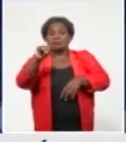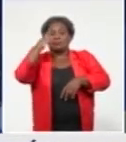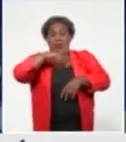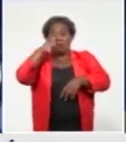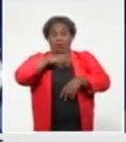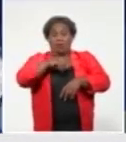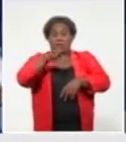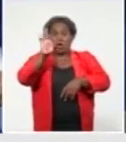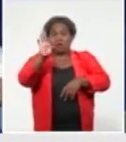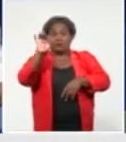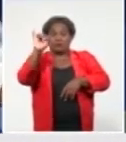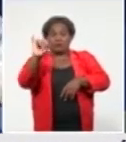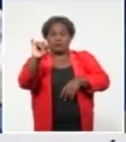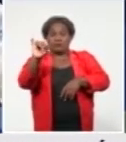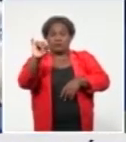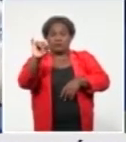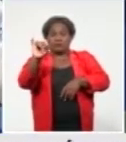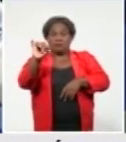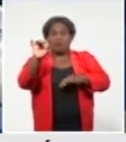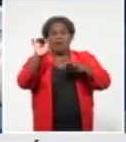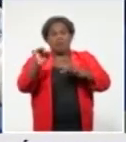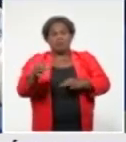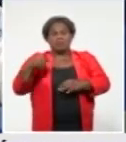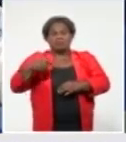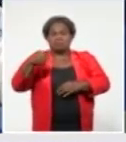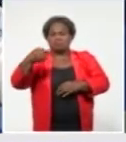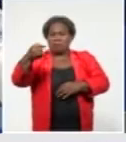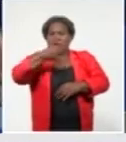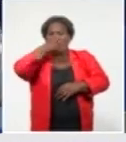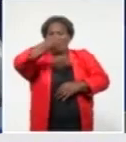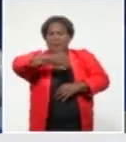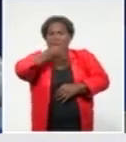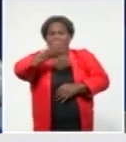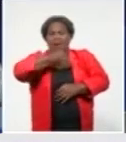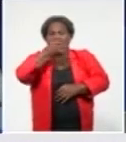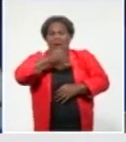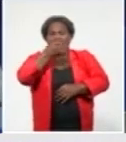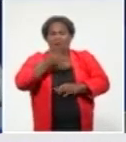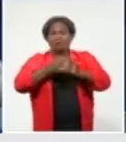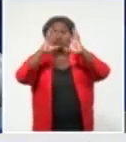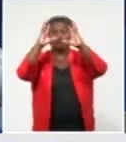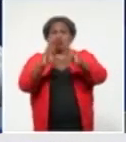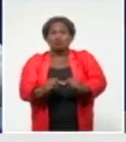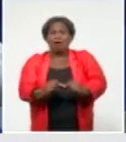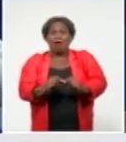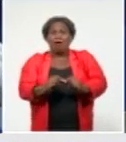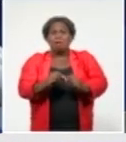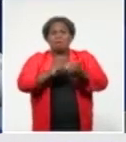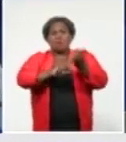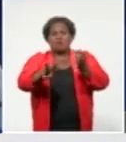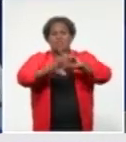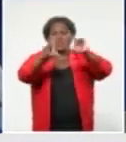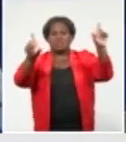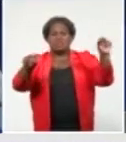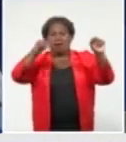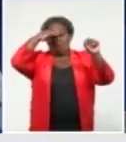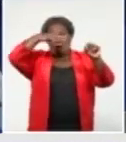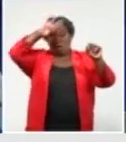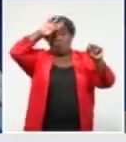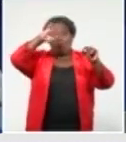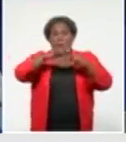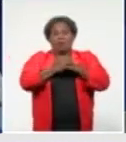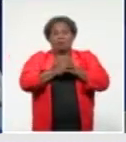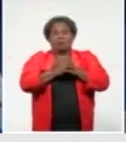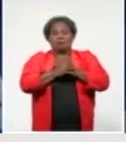been confirmed case contacts. The source of infection of 4 of the new cases diagnosed yesterday is yet to be determined, for